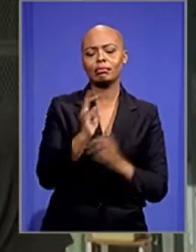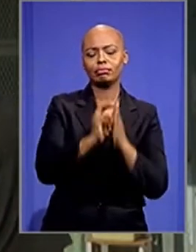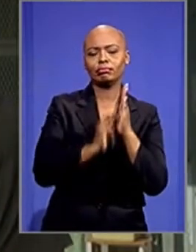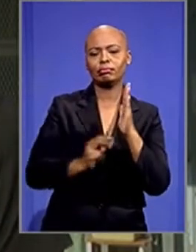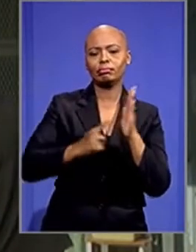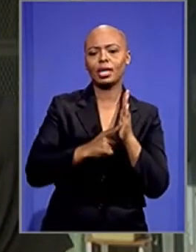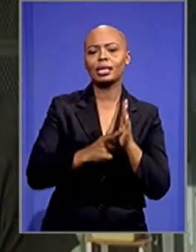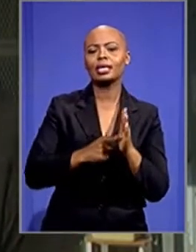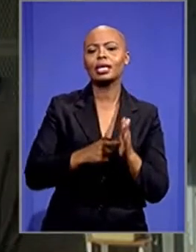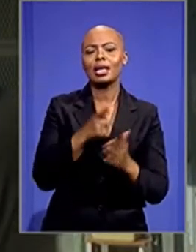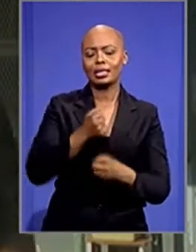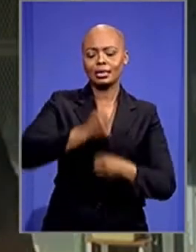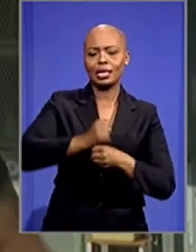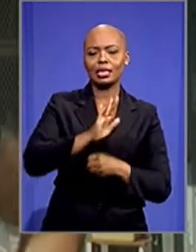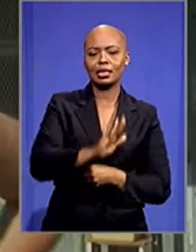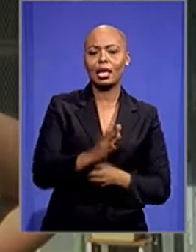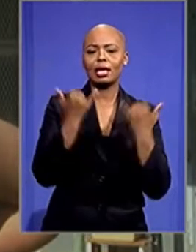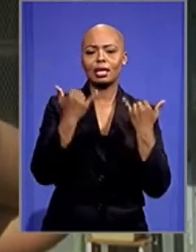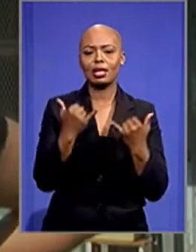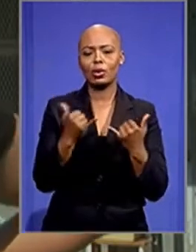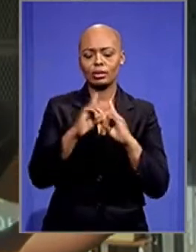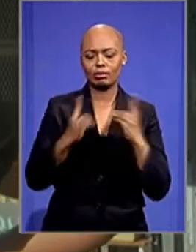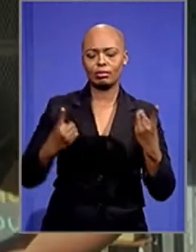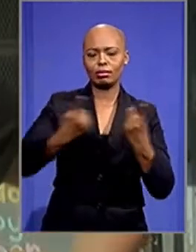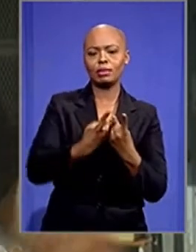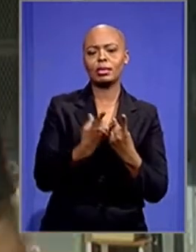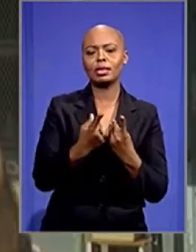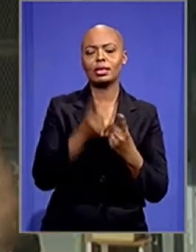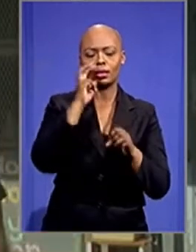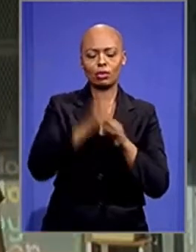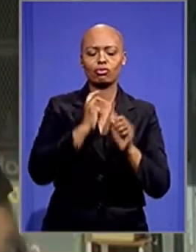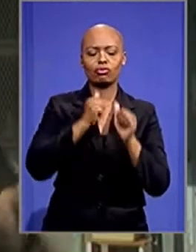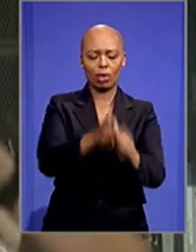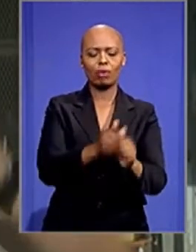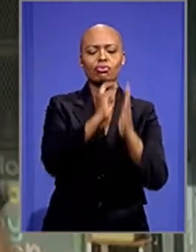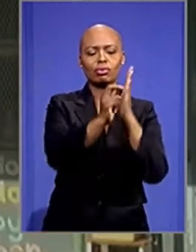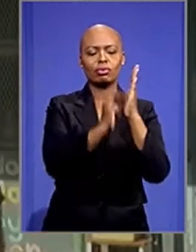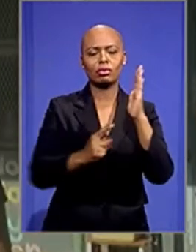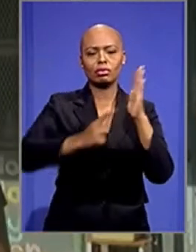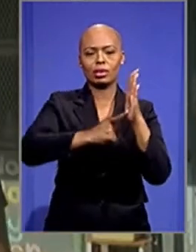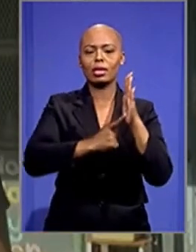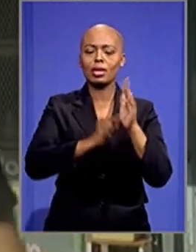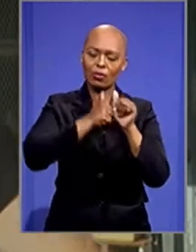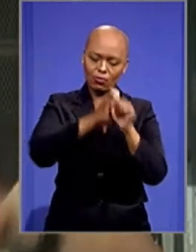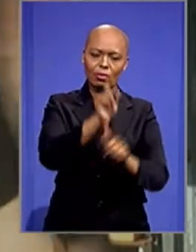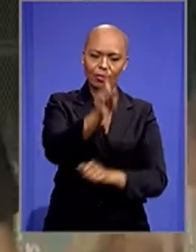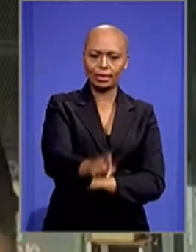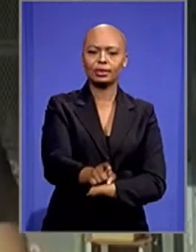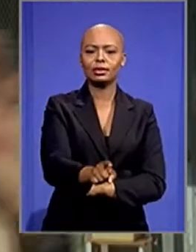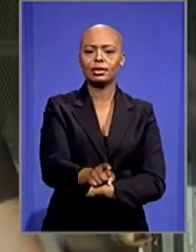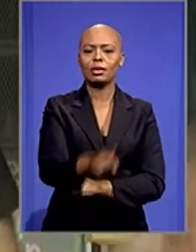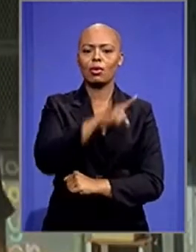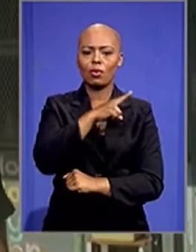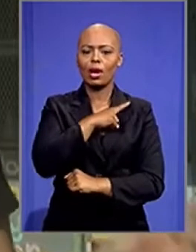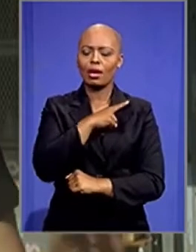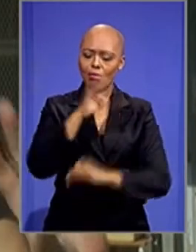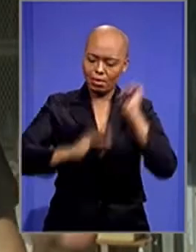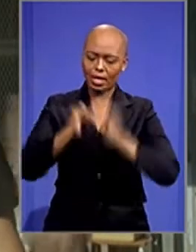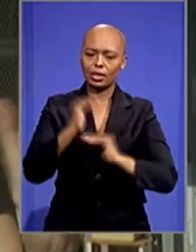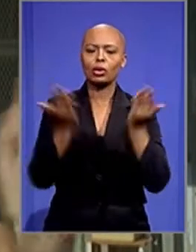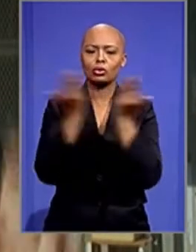been gazetted by the Minister, their regulation. So we have to comply with that as well, which means we have to rebuild a lot of schools that were